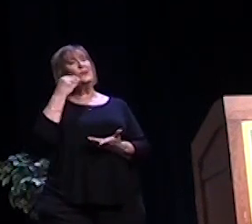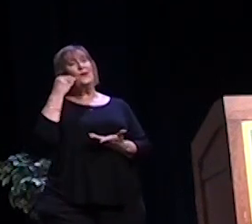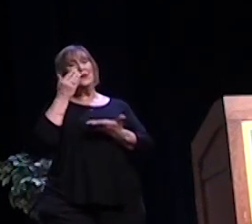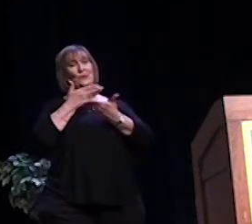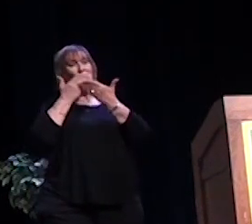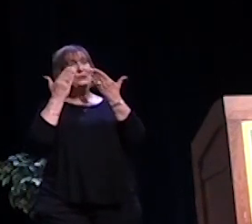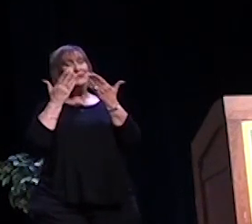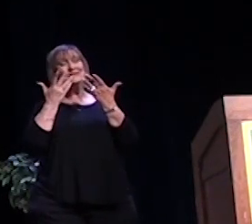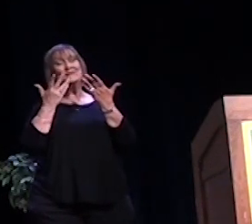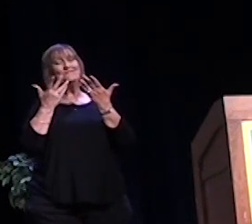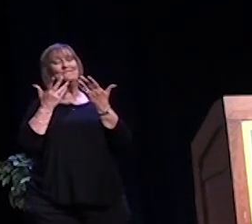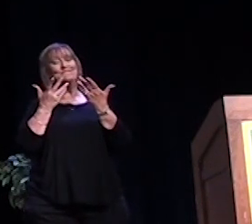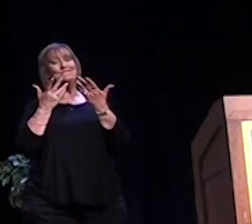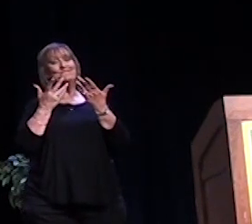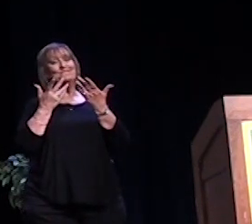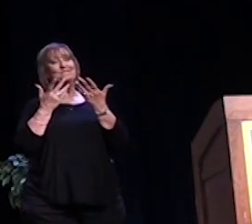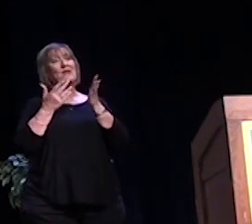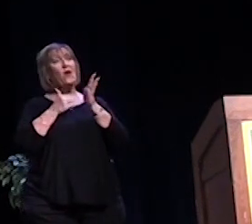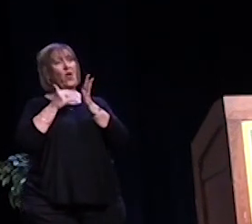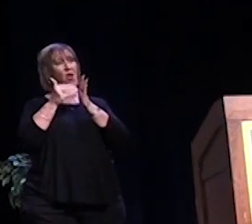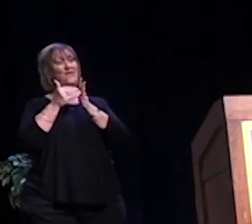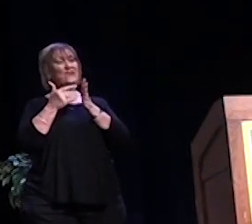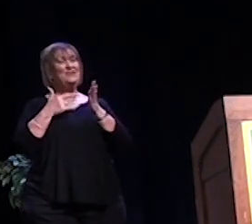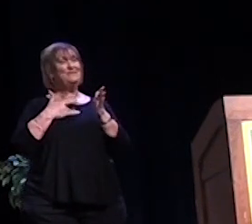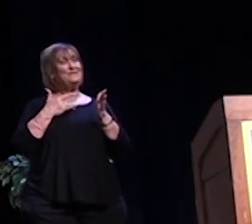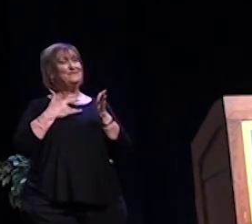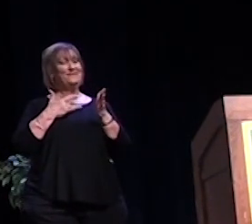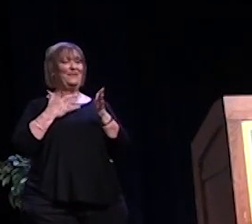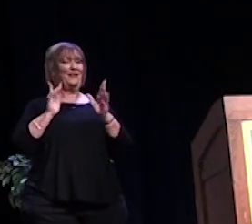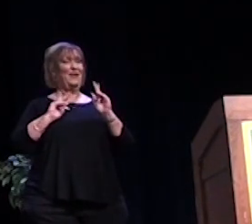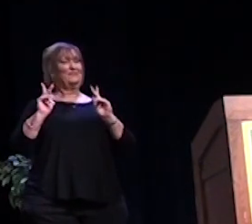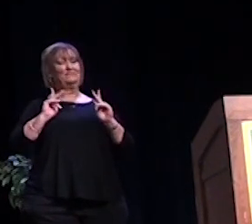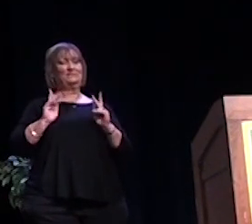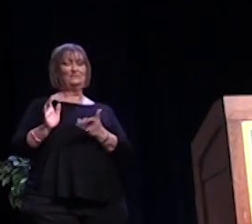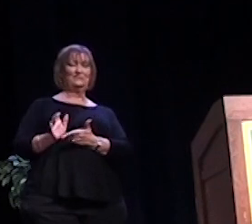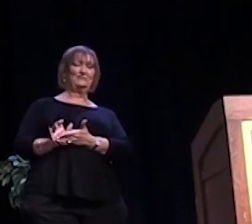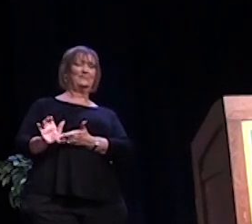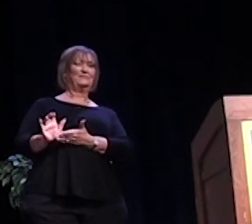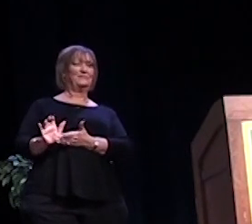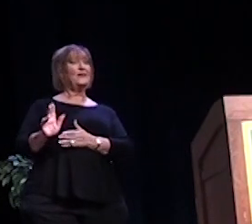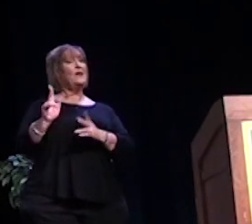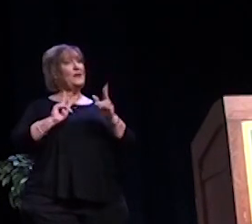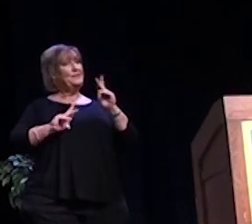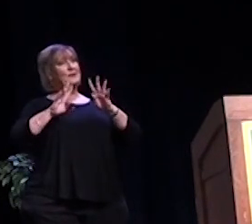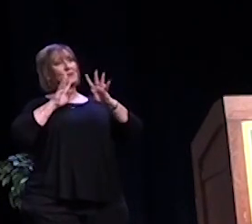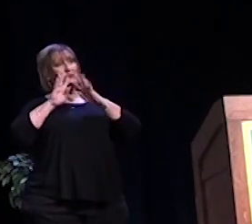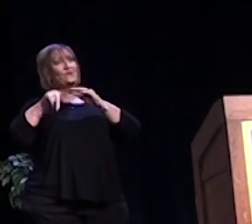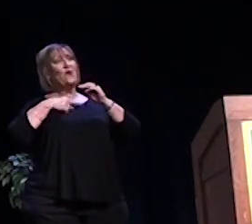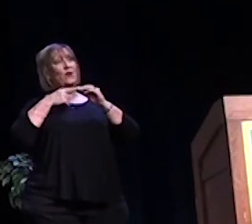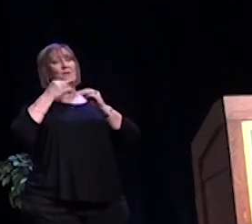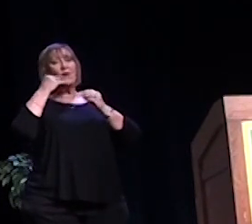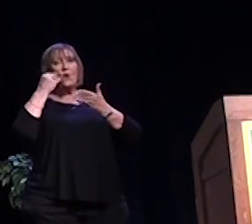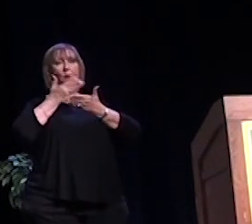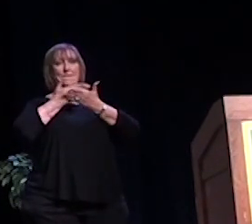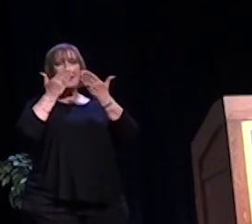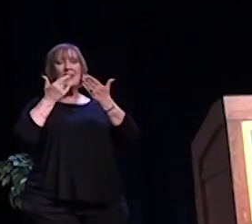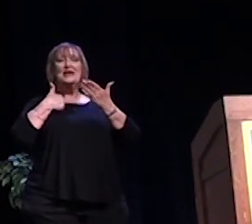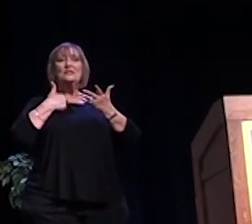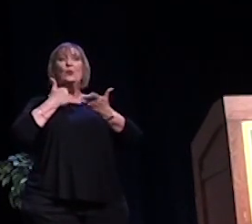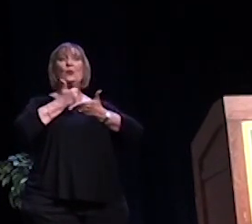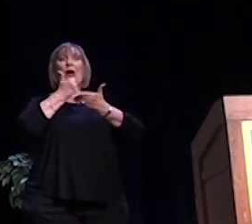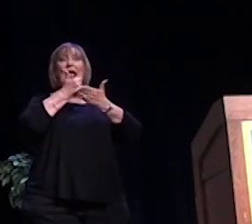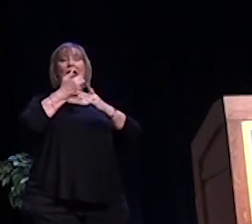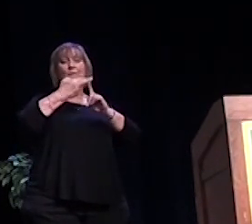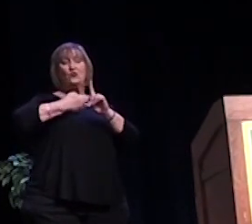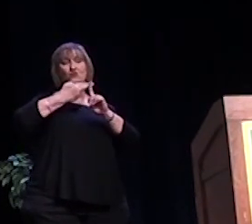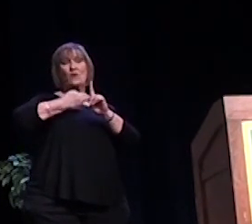often get some off-putting from community when we talk about the idea that we would provide rental